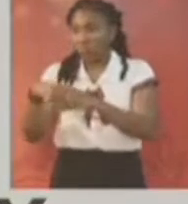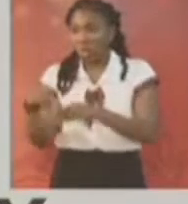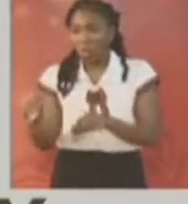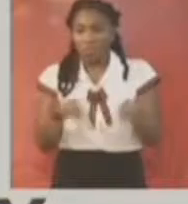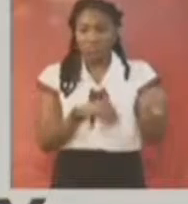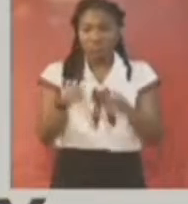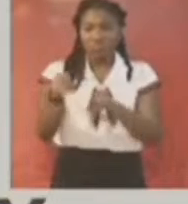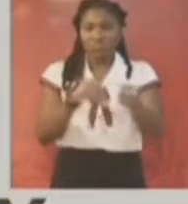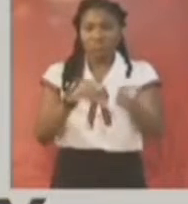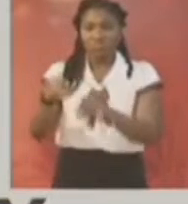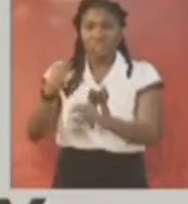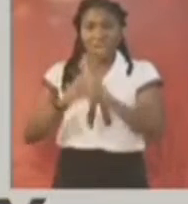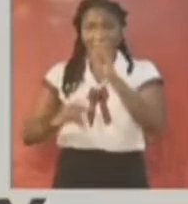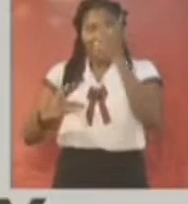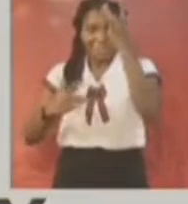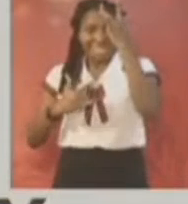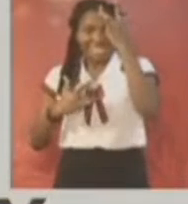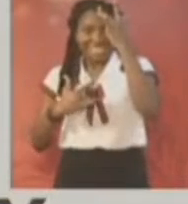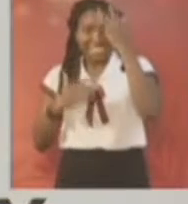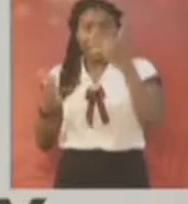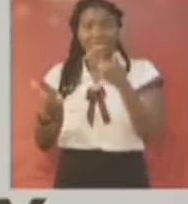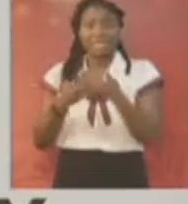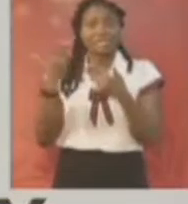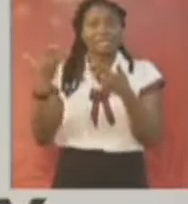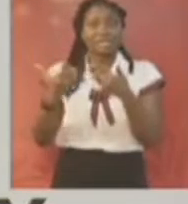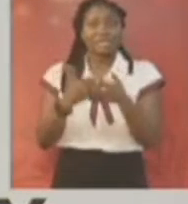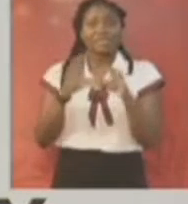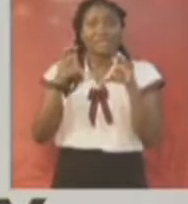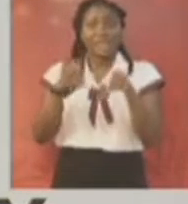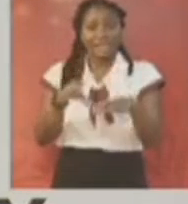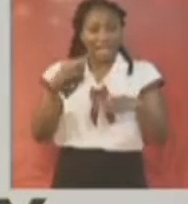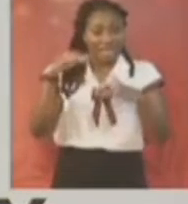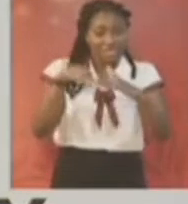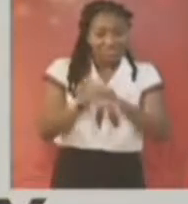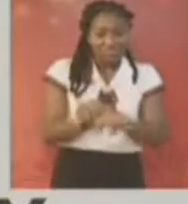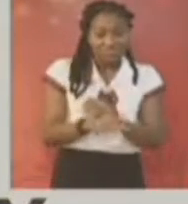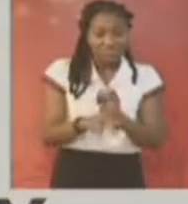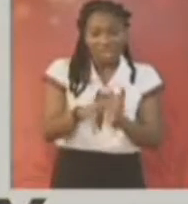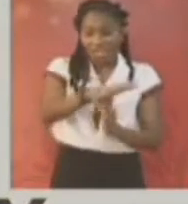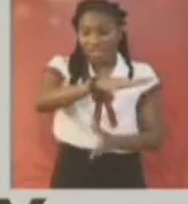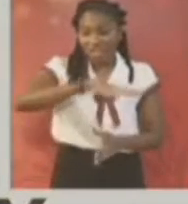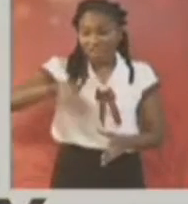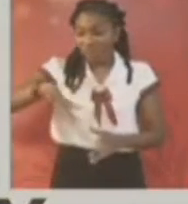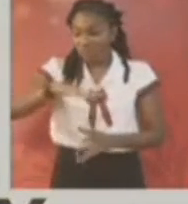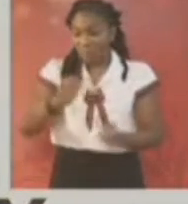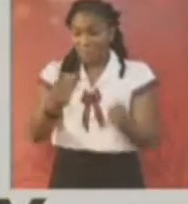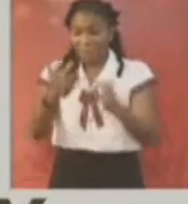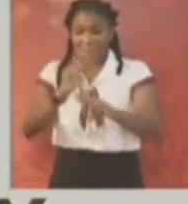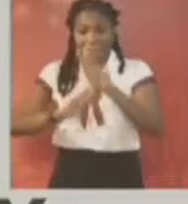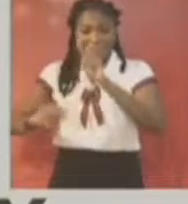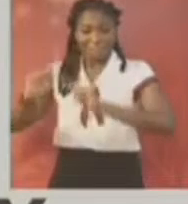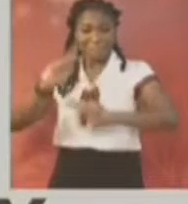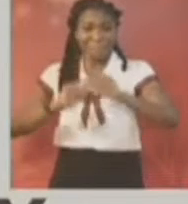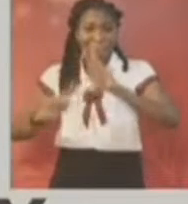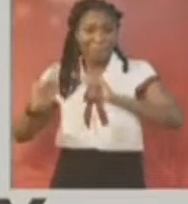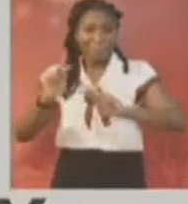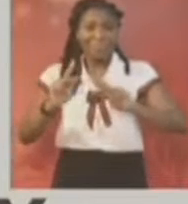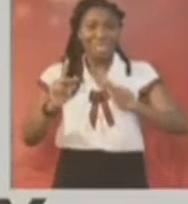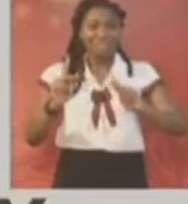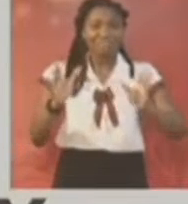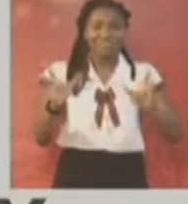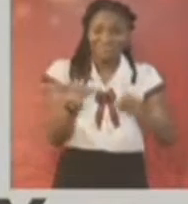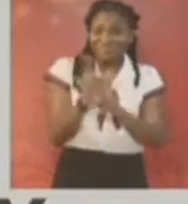individuals with the virus to go into more populated areas, we're going to continue to need to remain on our